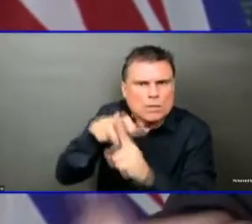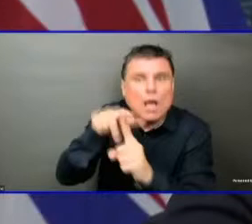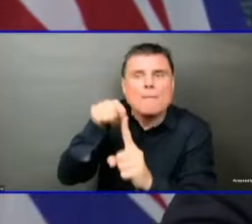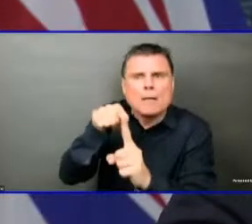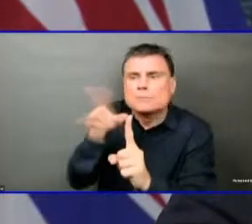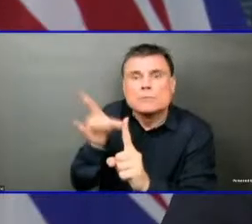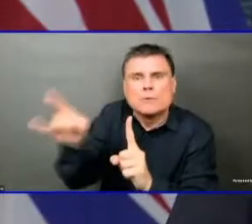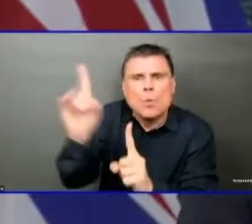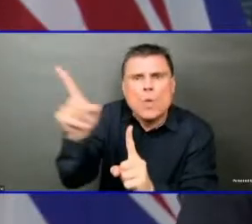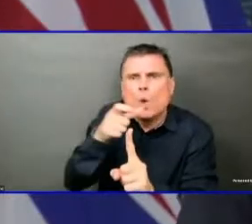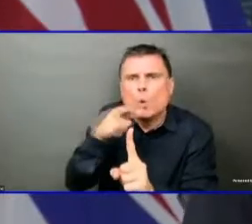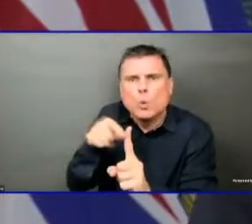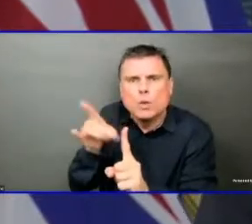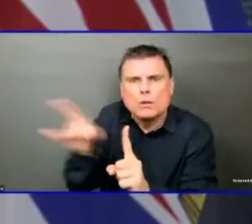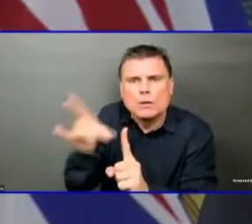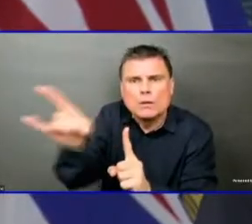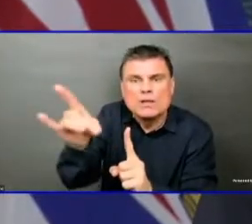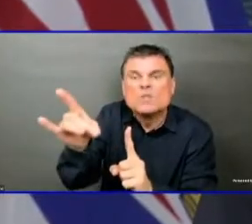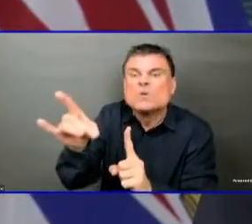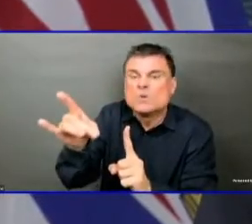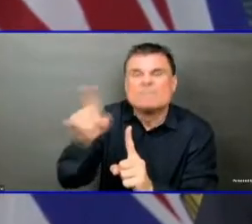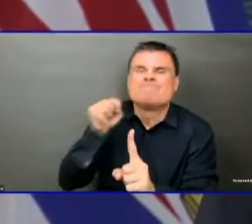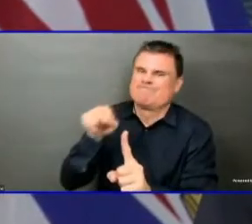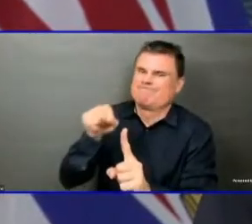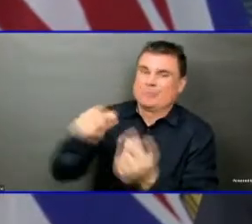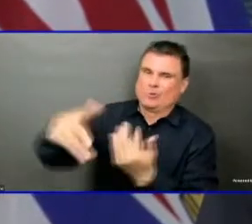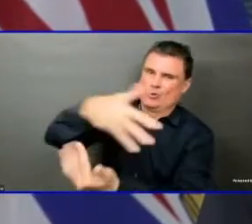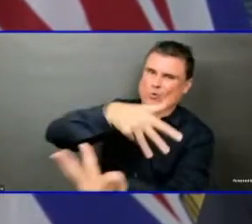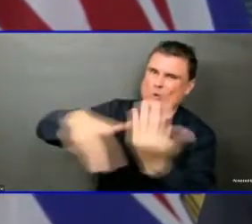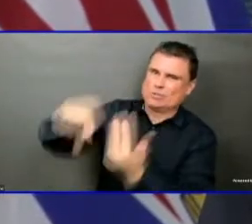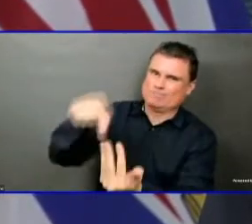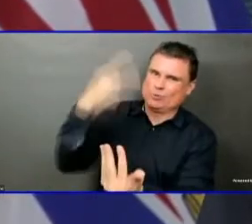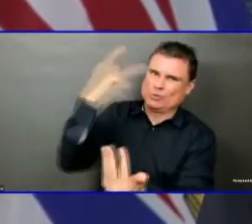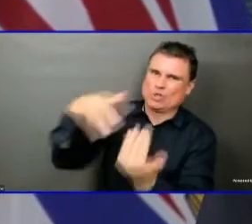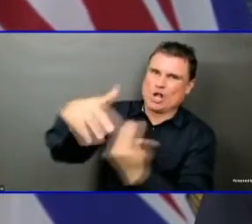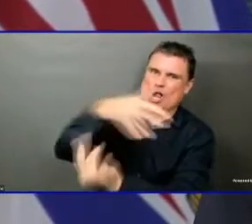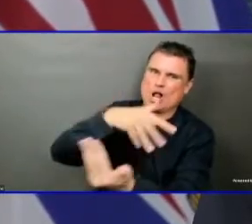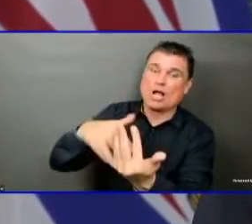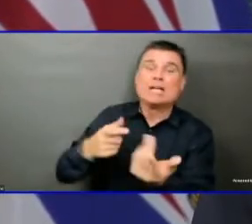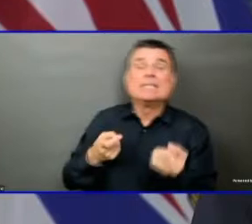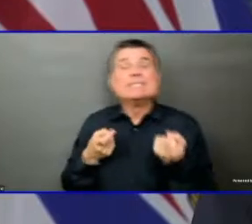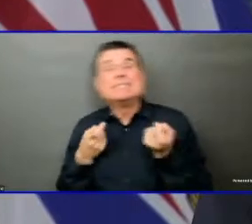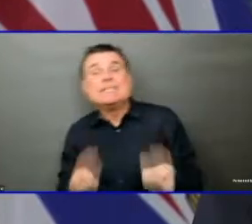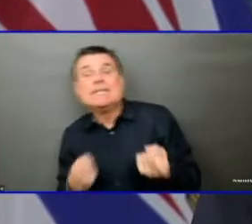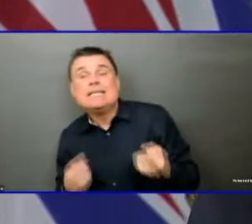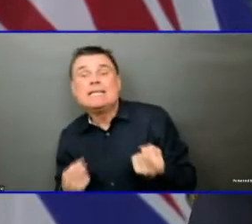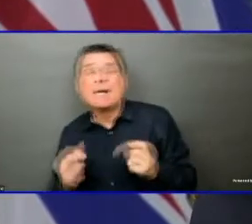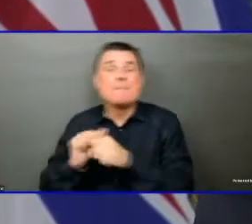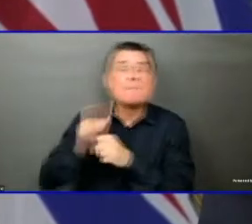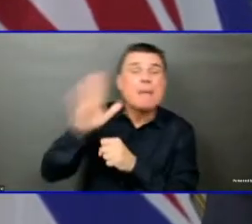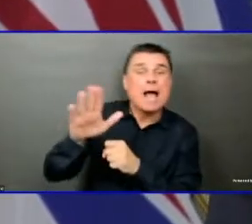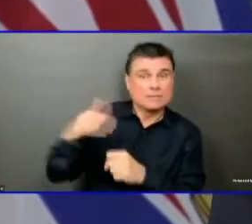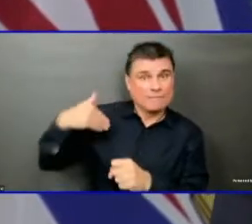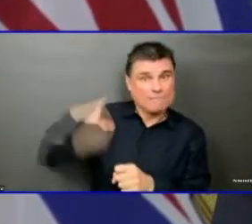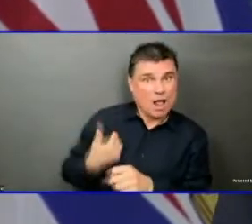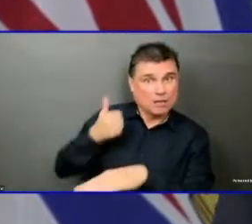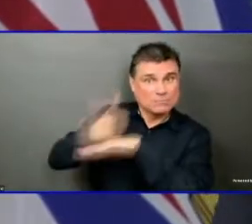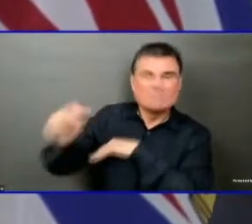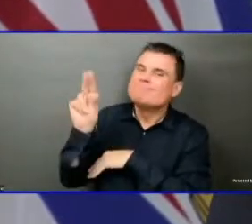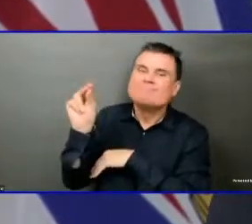not skiing on the mountain that has been the principal source of transmission. So what we're doing is continuing